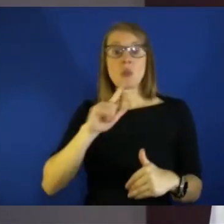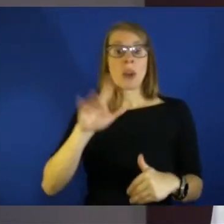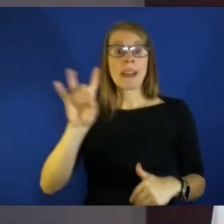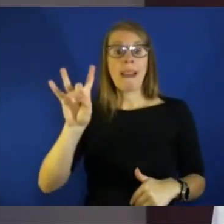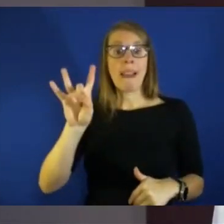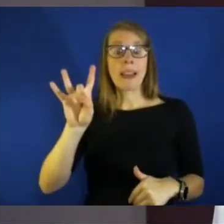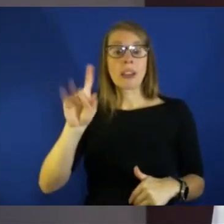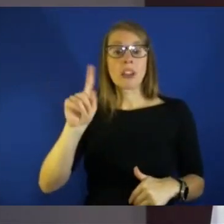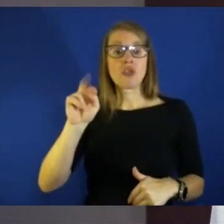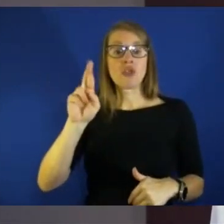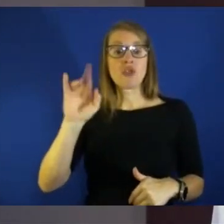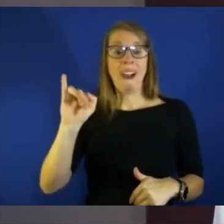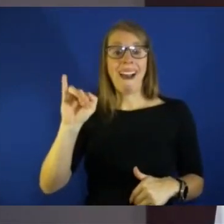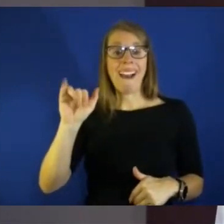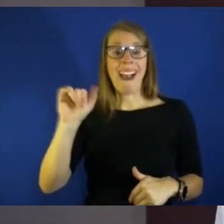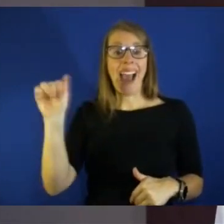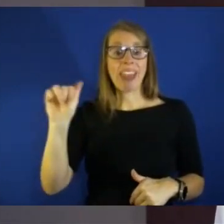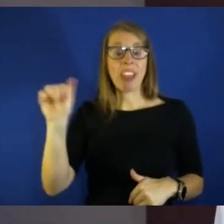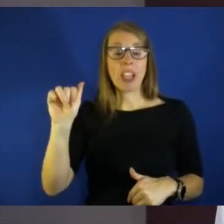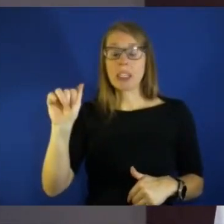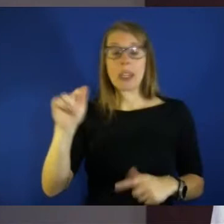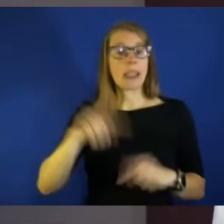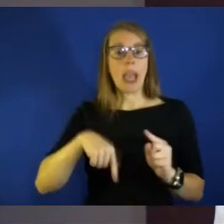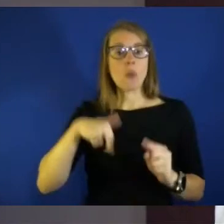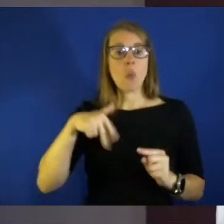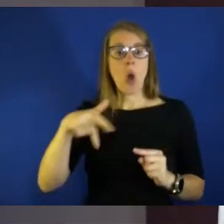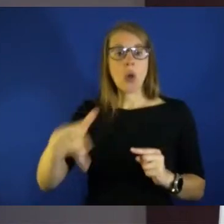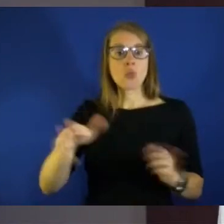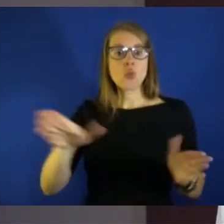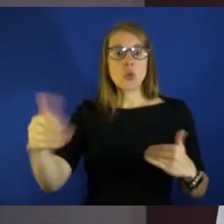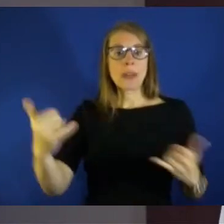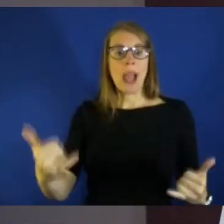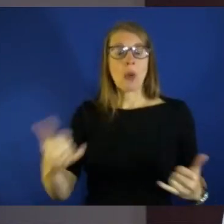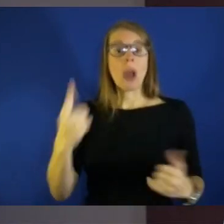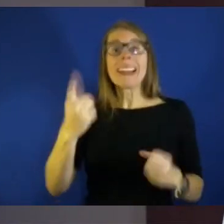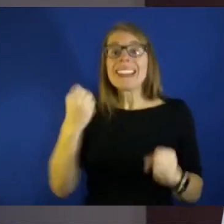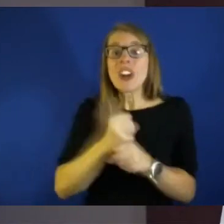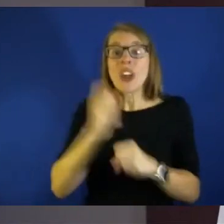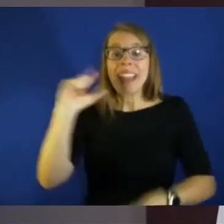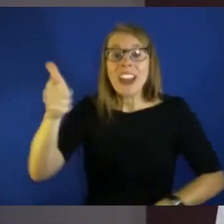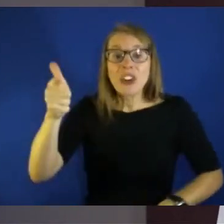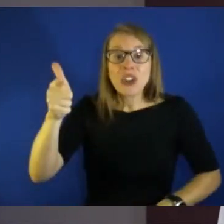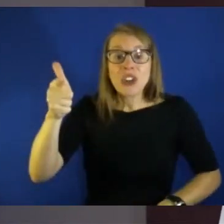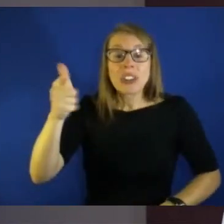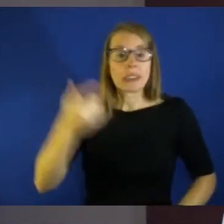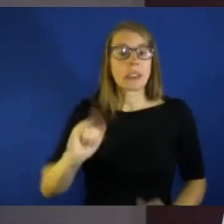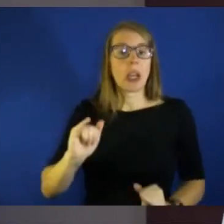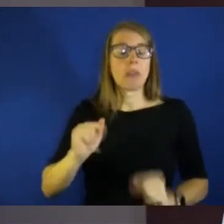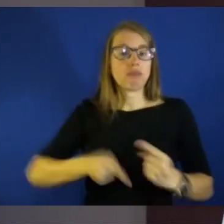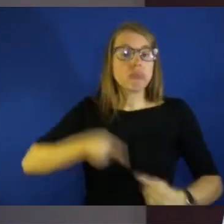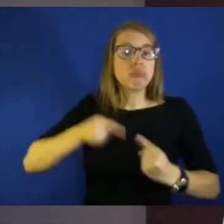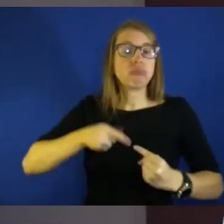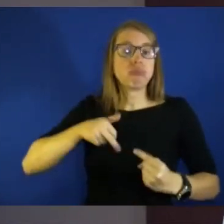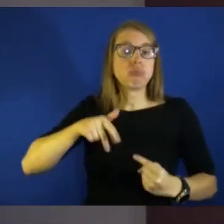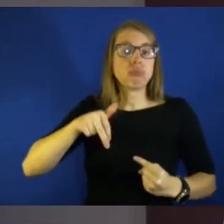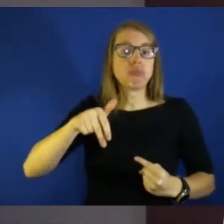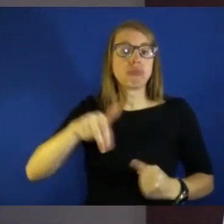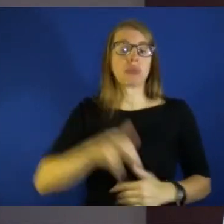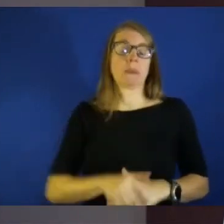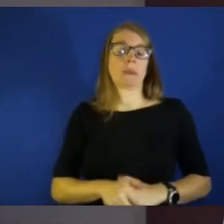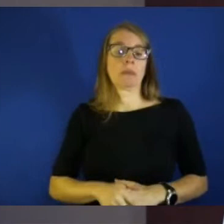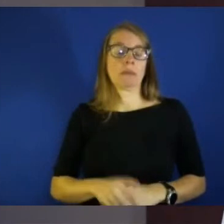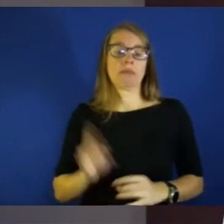triathletes and can hardly walk across the room now, a year later. That's awful. And that's something we